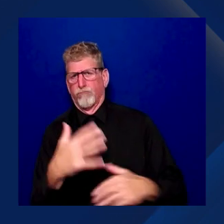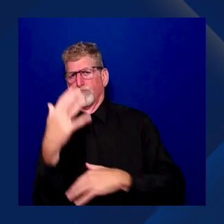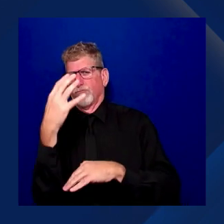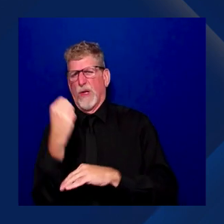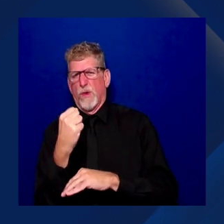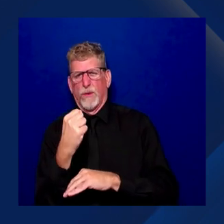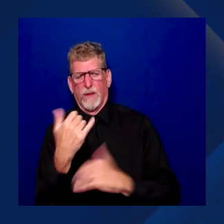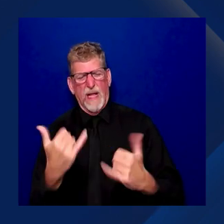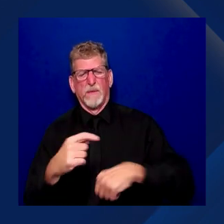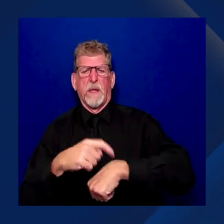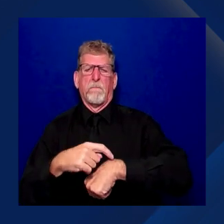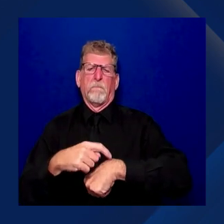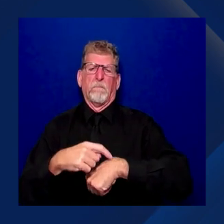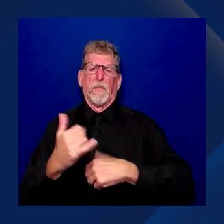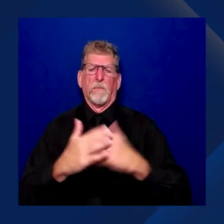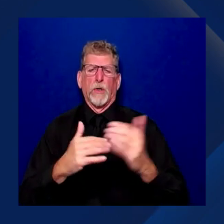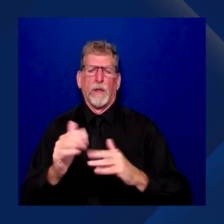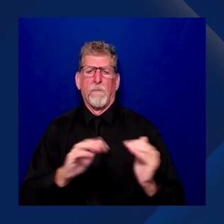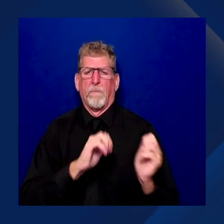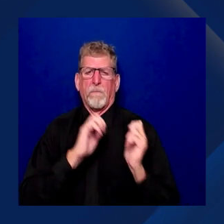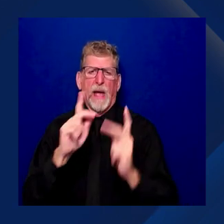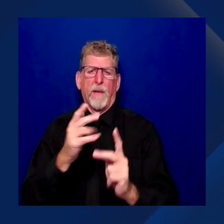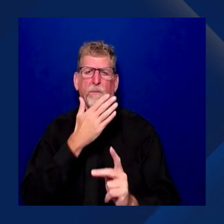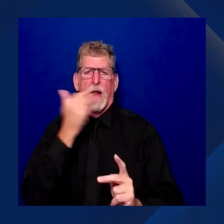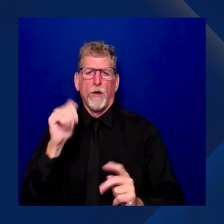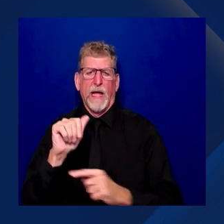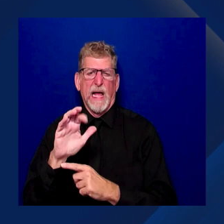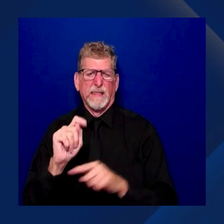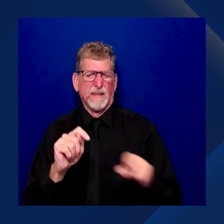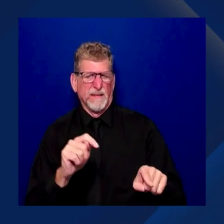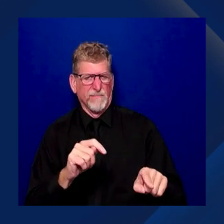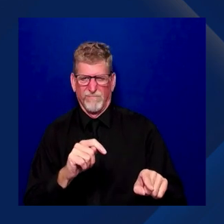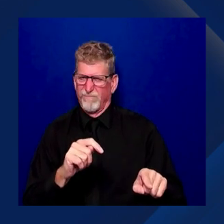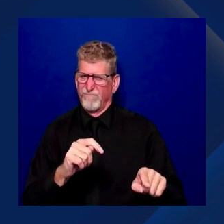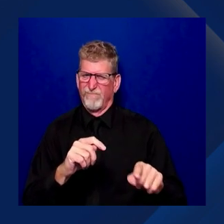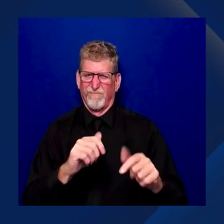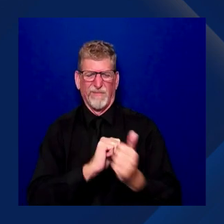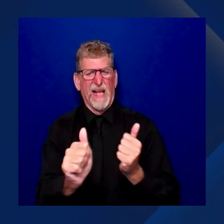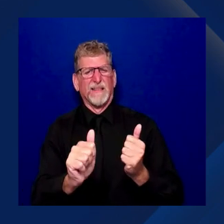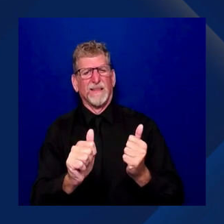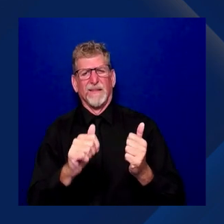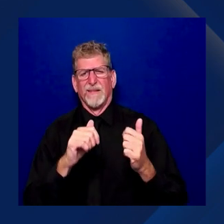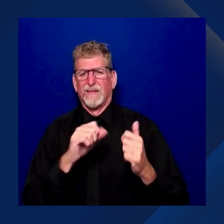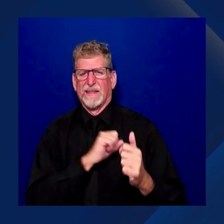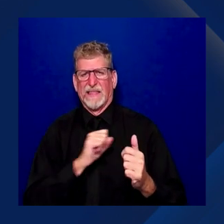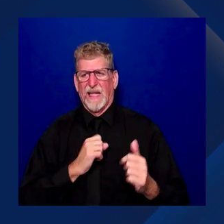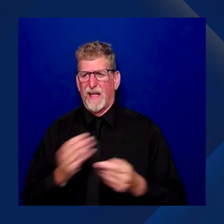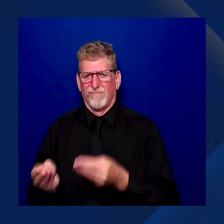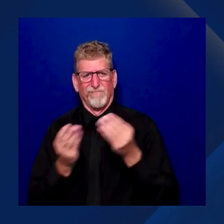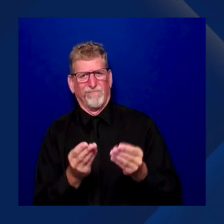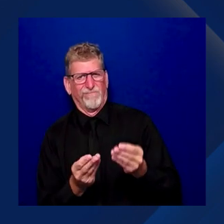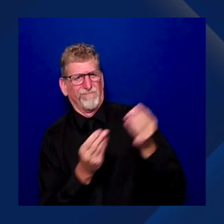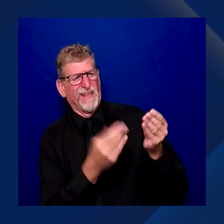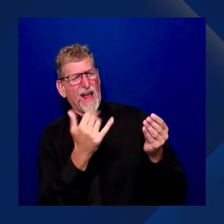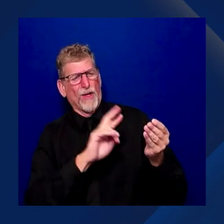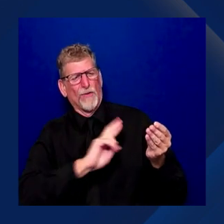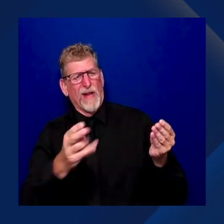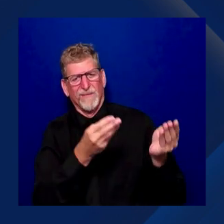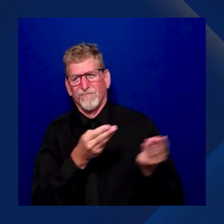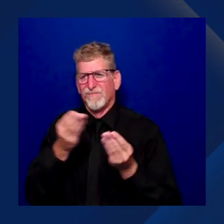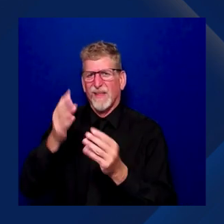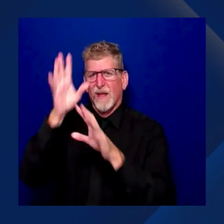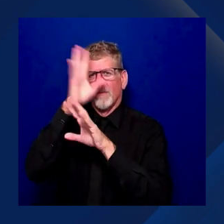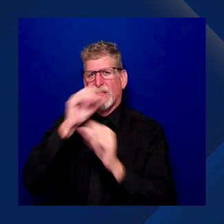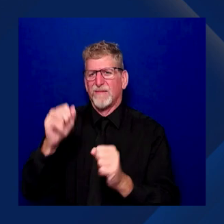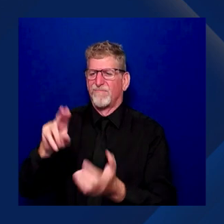can sign it into law and we can continue saving moms' lives. Thank you. Congresswoman Adams, can I ask you to highlight